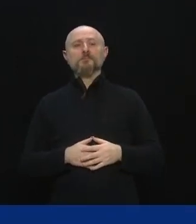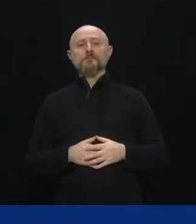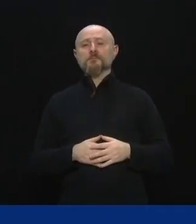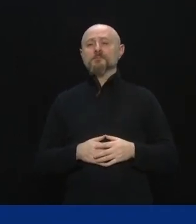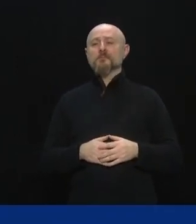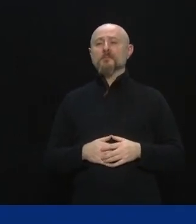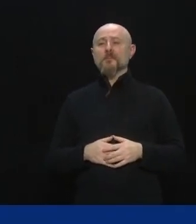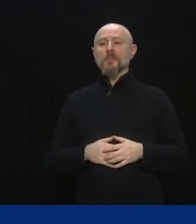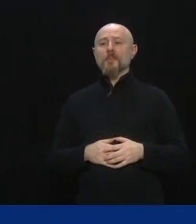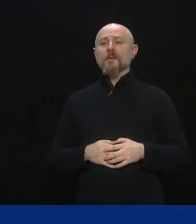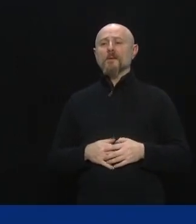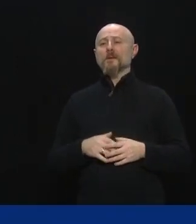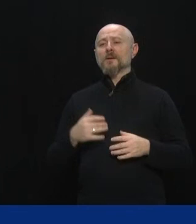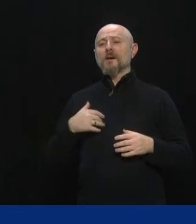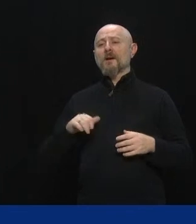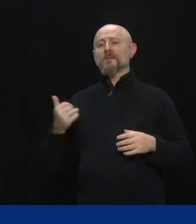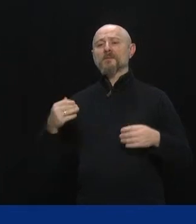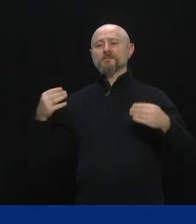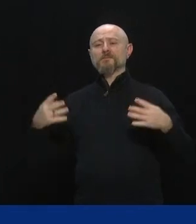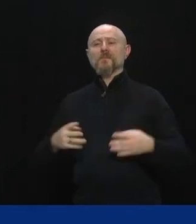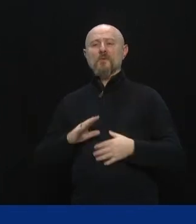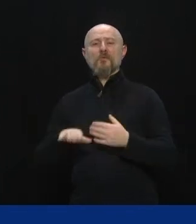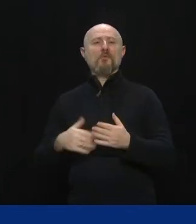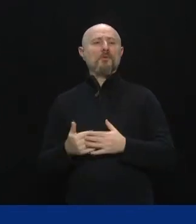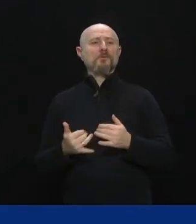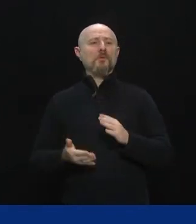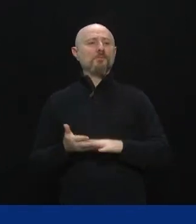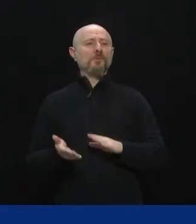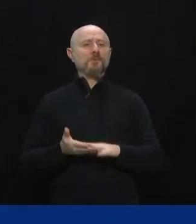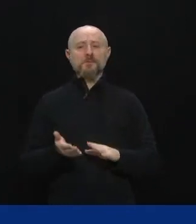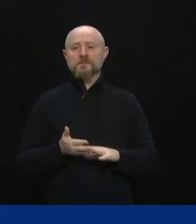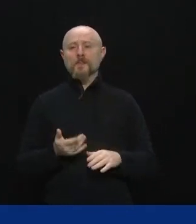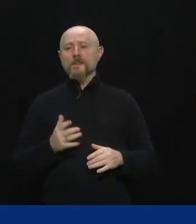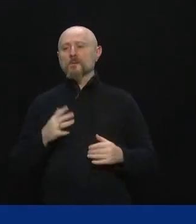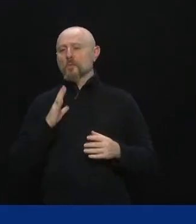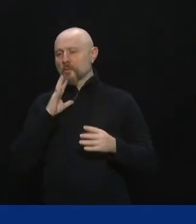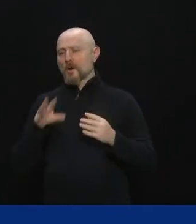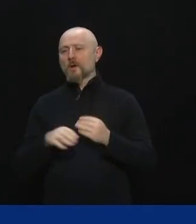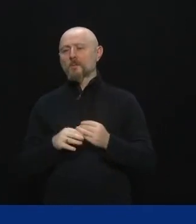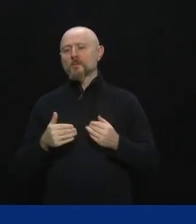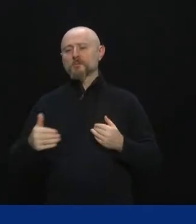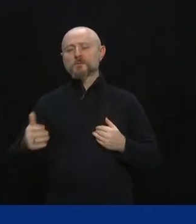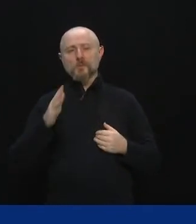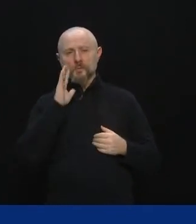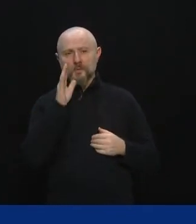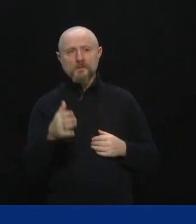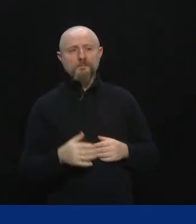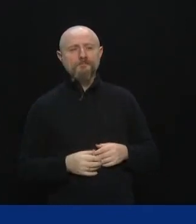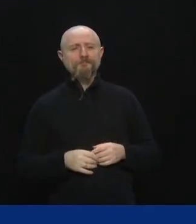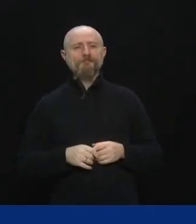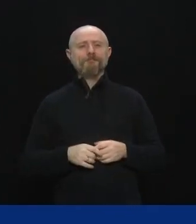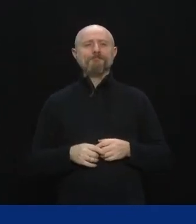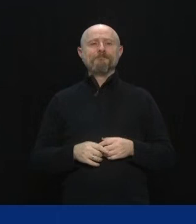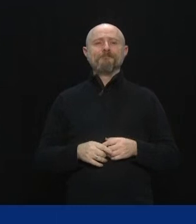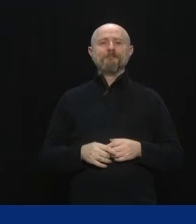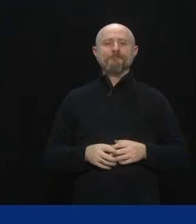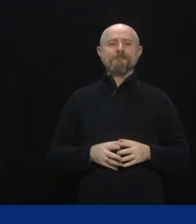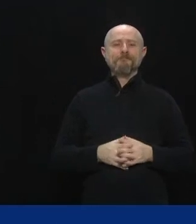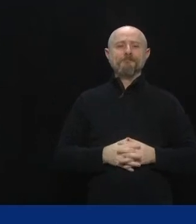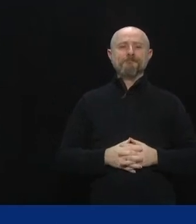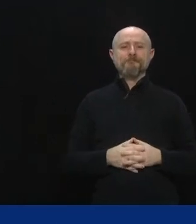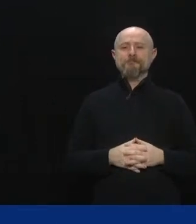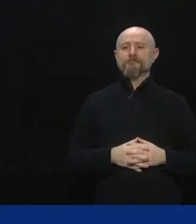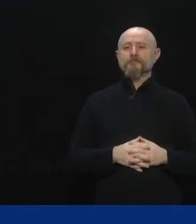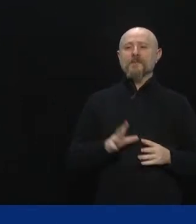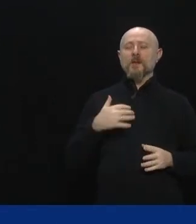SUNY Oneonta, Albany, Stony Brook, and Purchase. So we'll be adding many, many more. So we're excited about that as well. New ones, I'm sorry, those